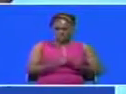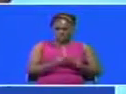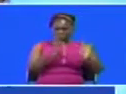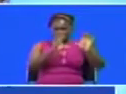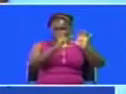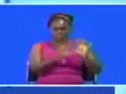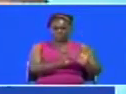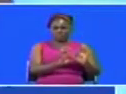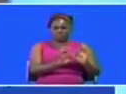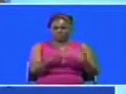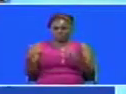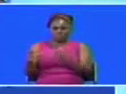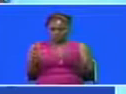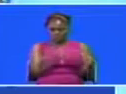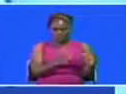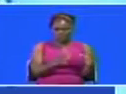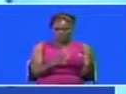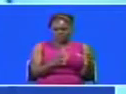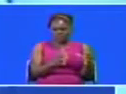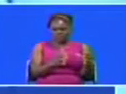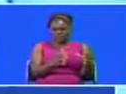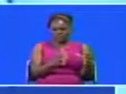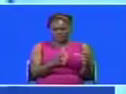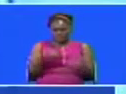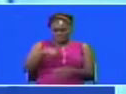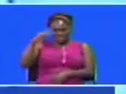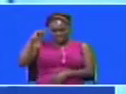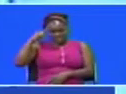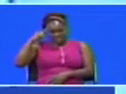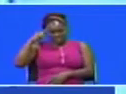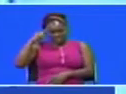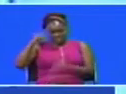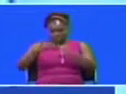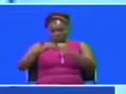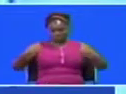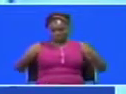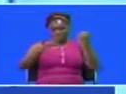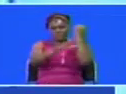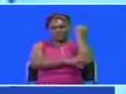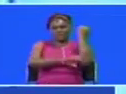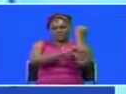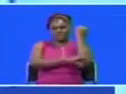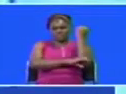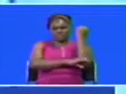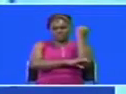alignments and groupings that I consider will divide this country in a most destructive manner. And in the